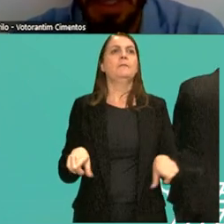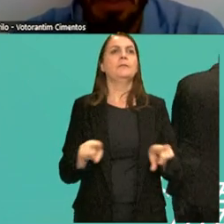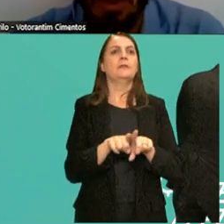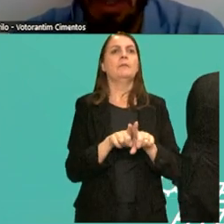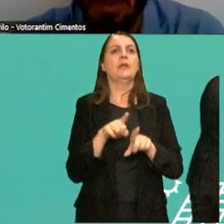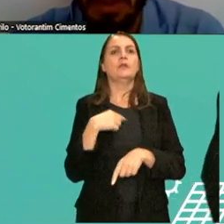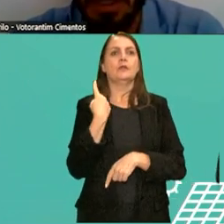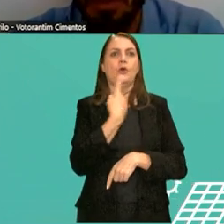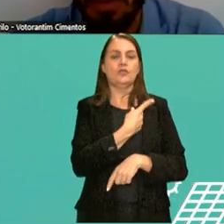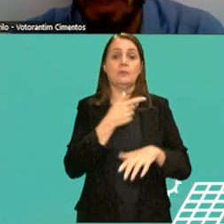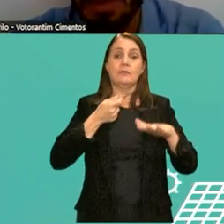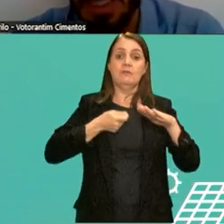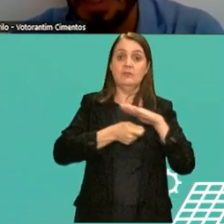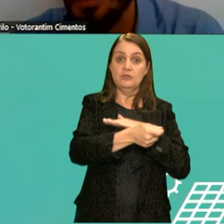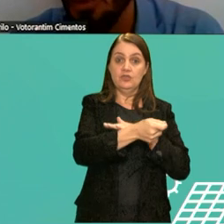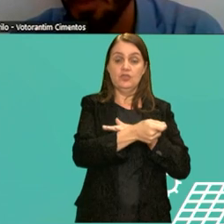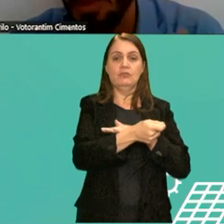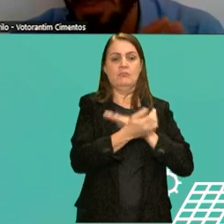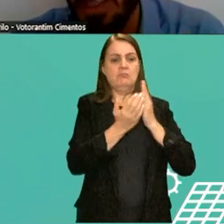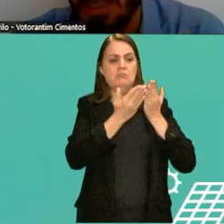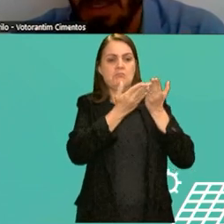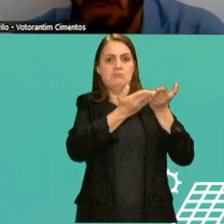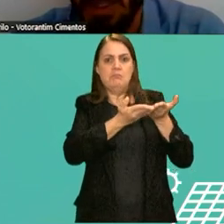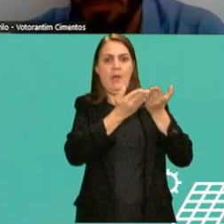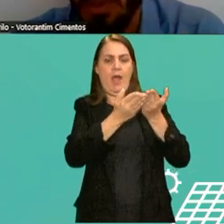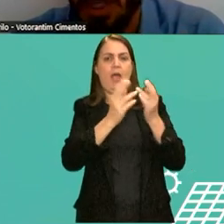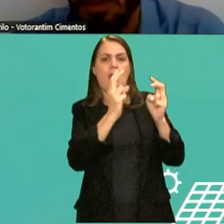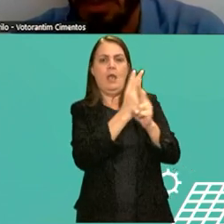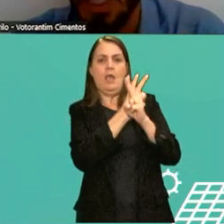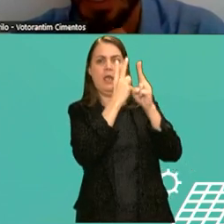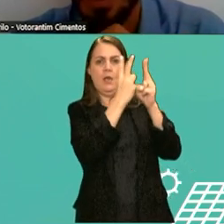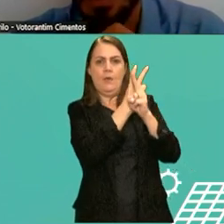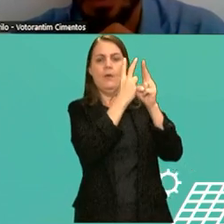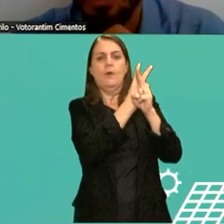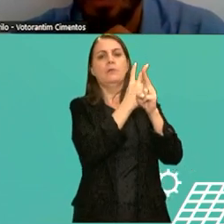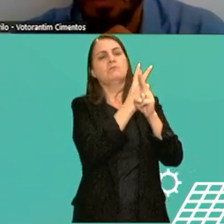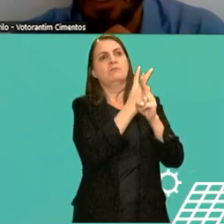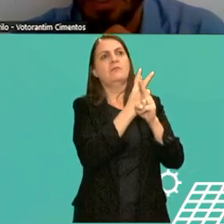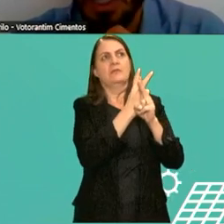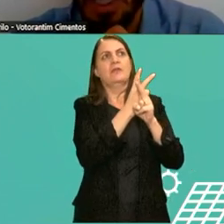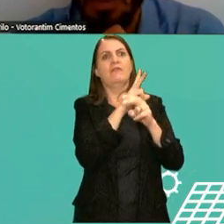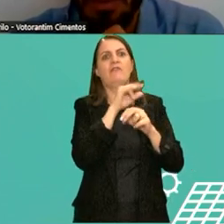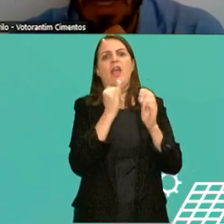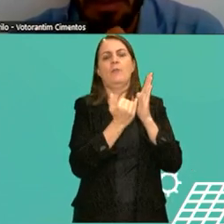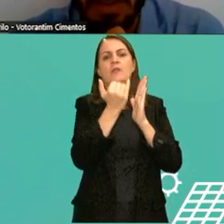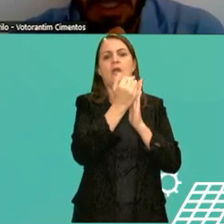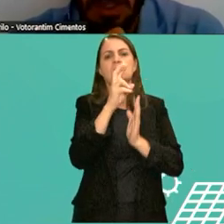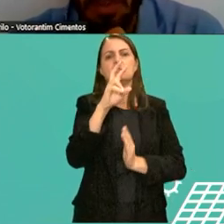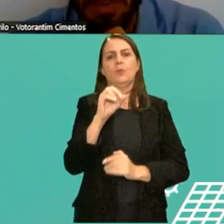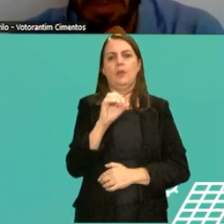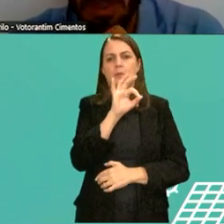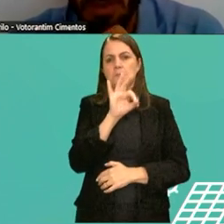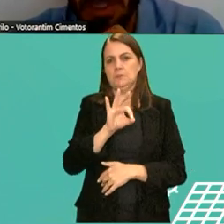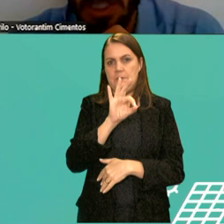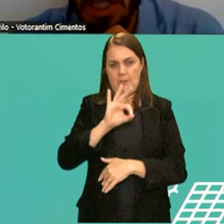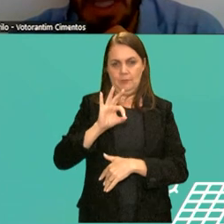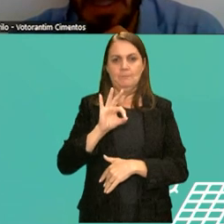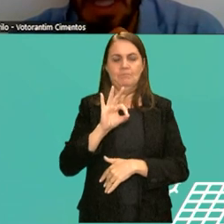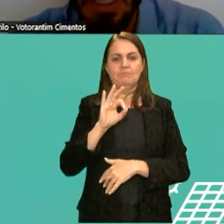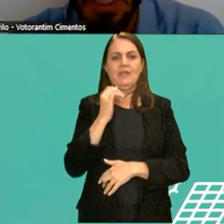plants. We are investing in photovoltaic parks, and we need to increase